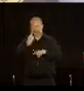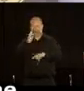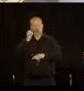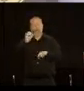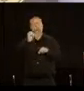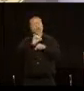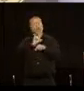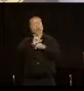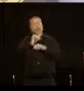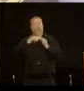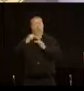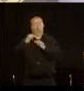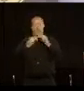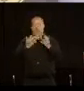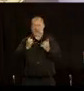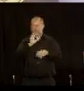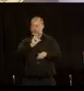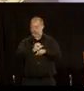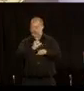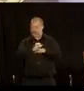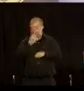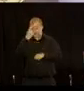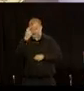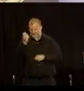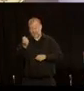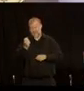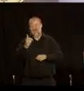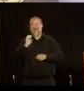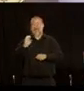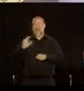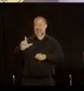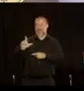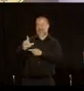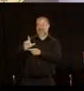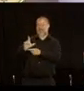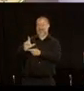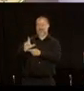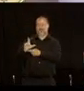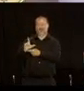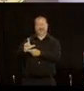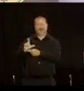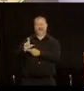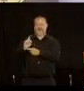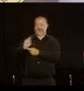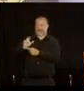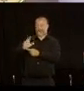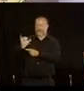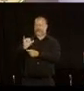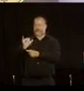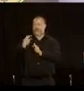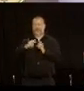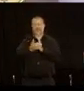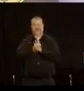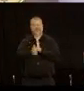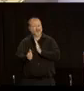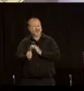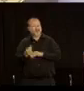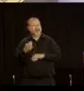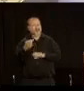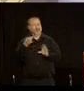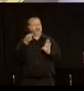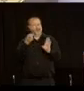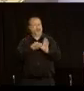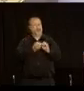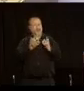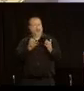dream job in construction. Daniel, yes. Daniel is also very talented, and he